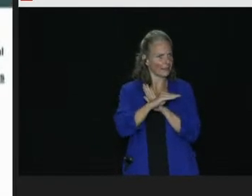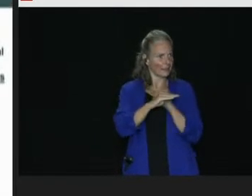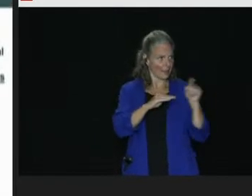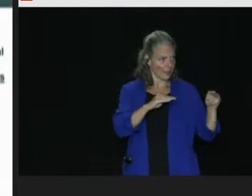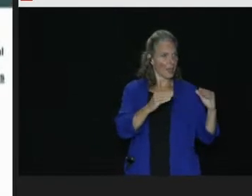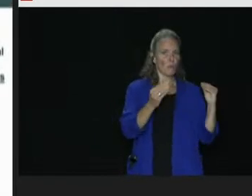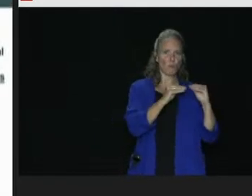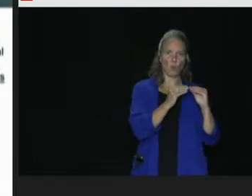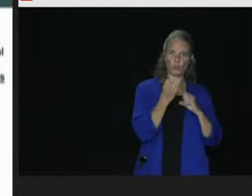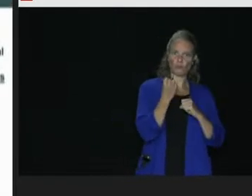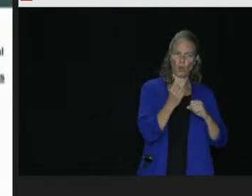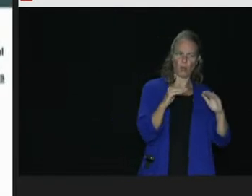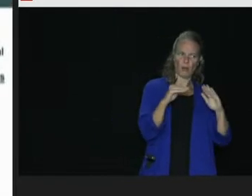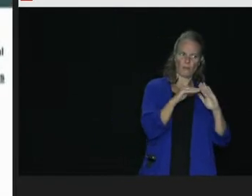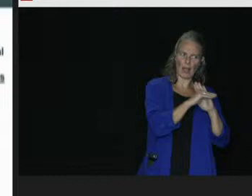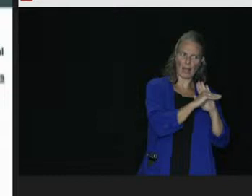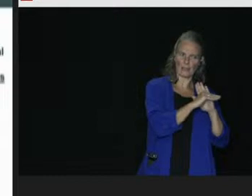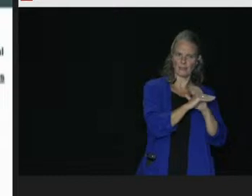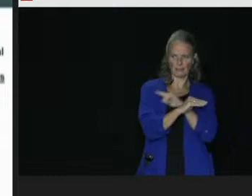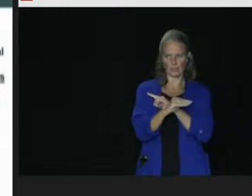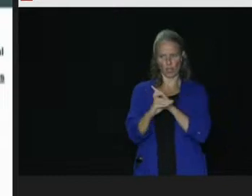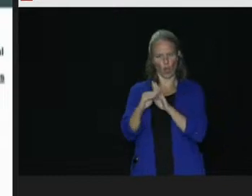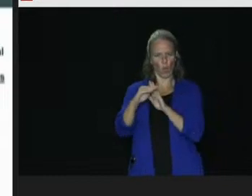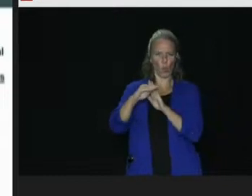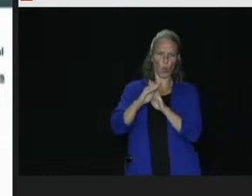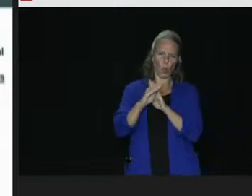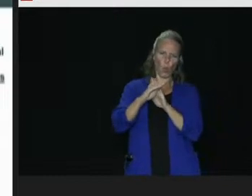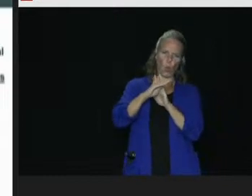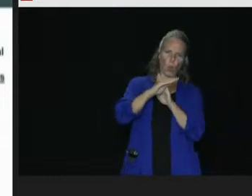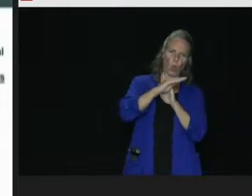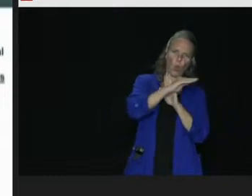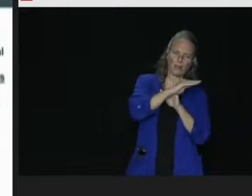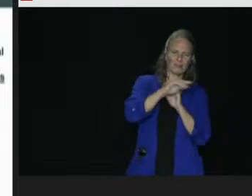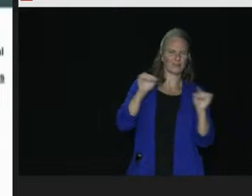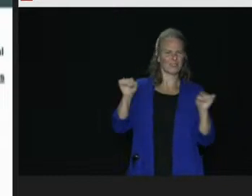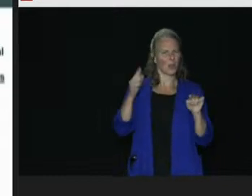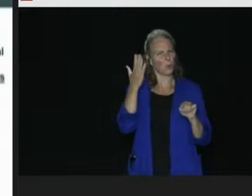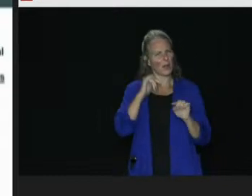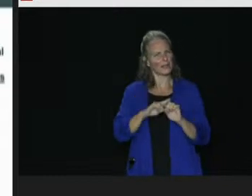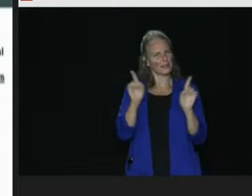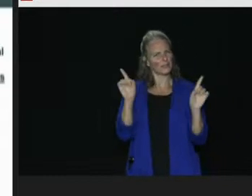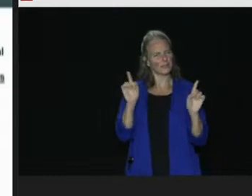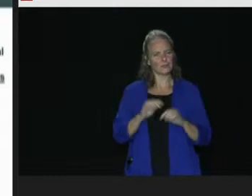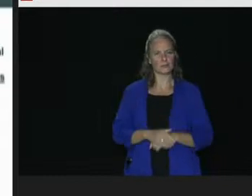in the first scenario. I'm just hoping you can explain the differences there and why that's the case.